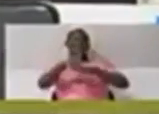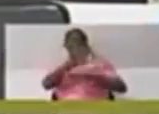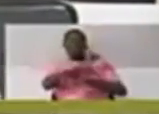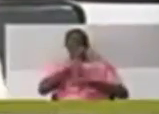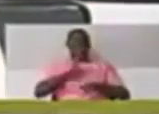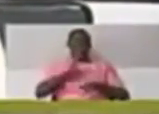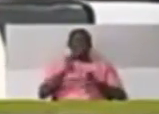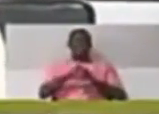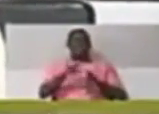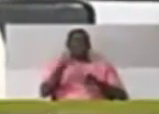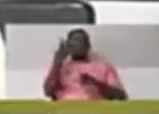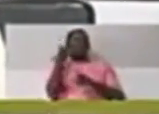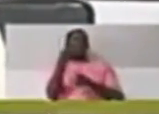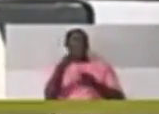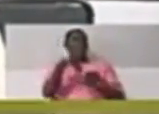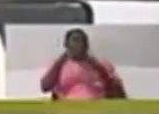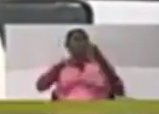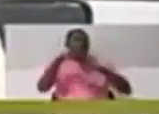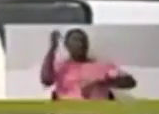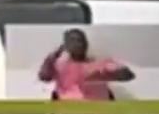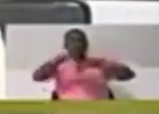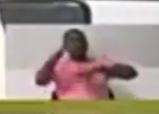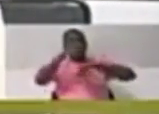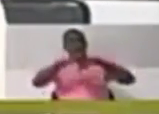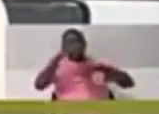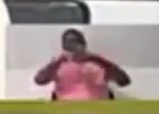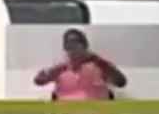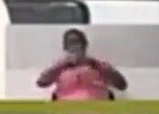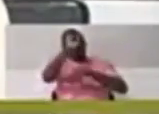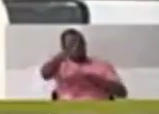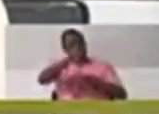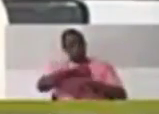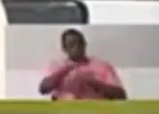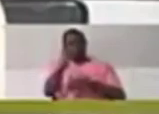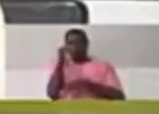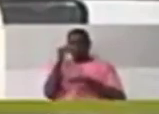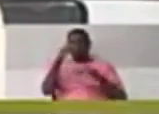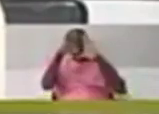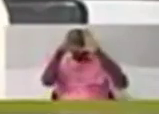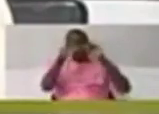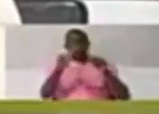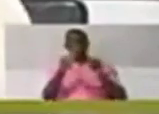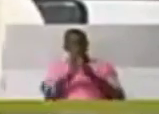How about the beating behind your office? This is what I'm telling you.